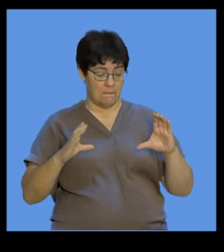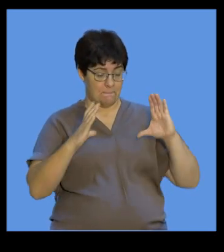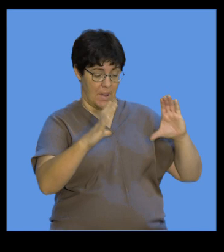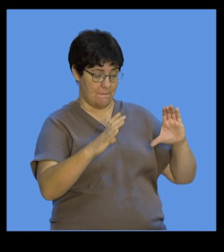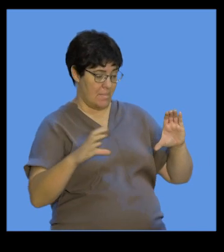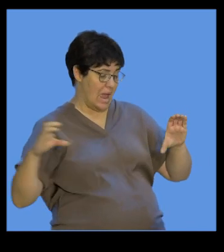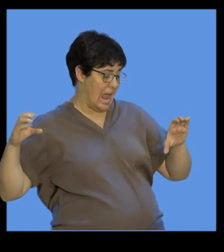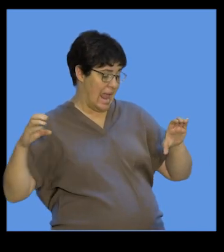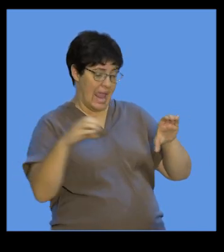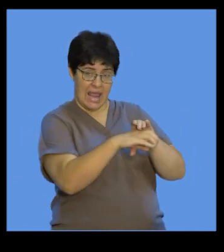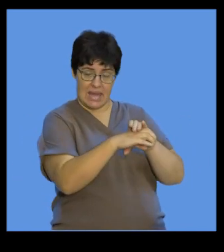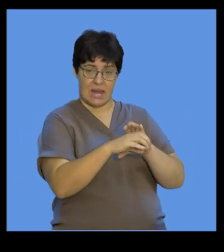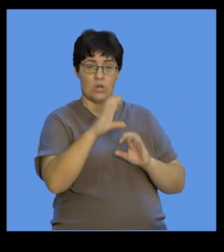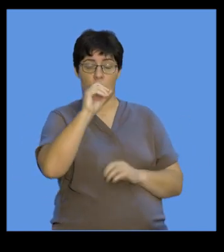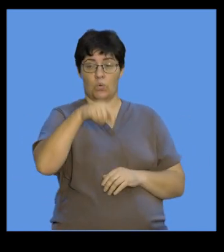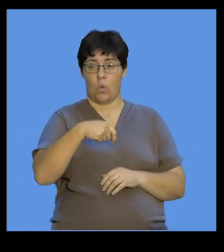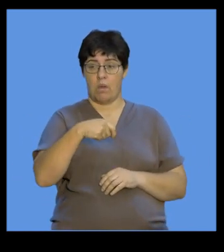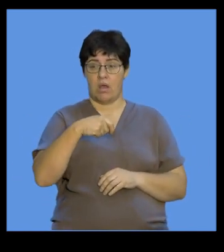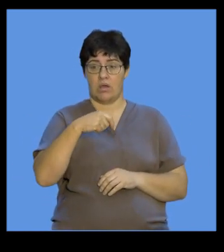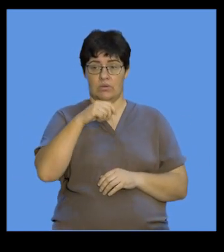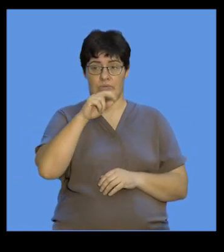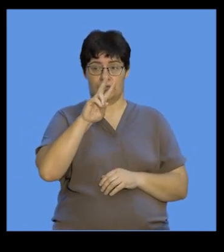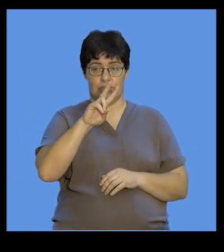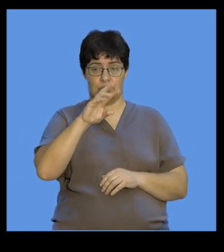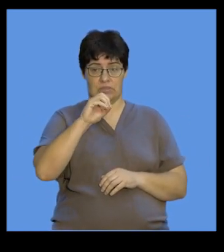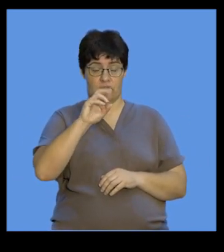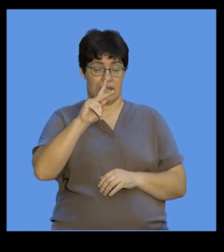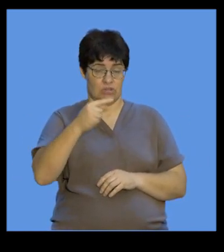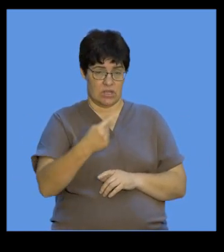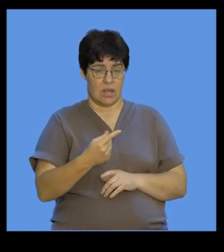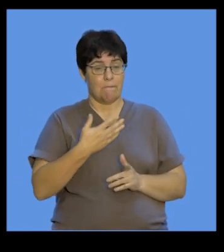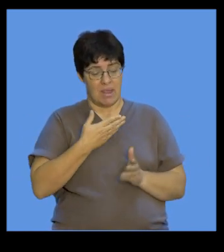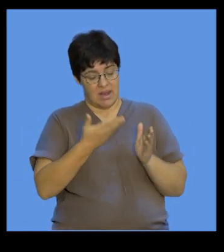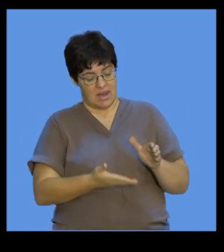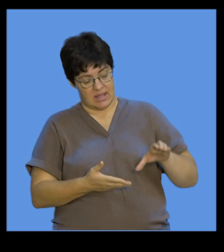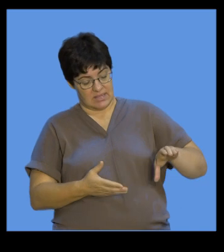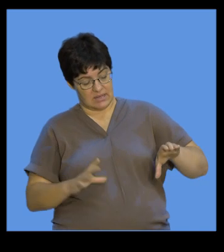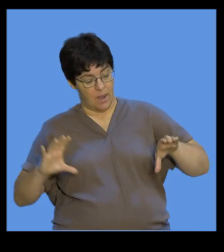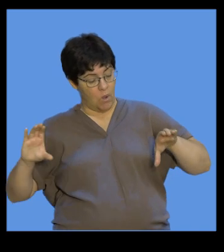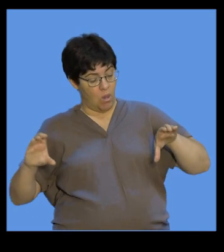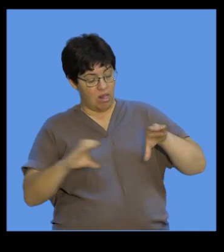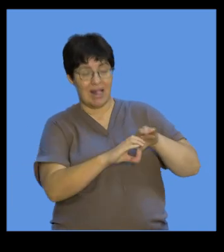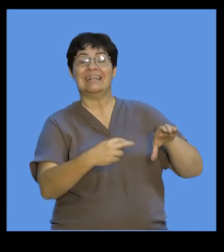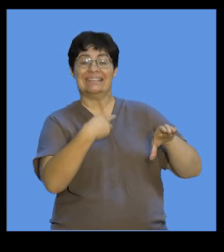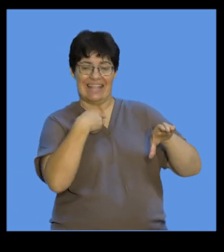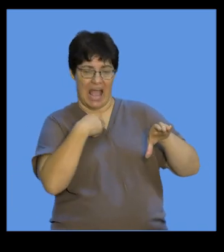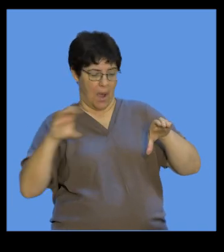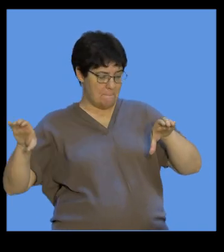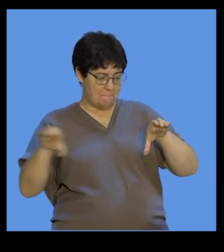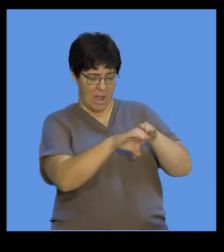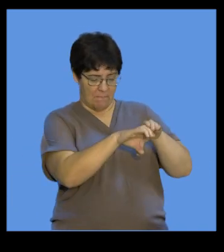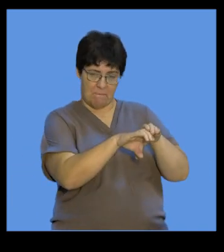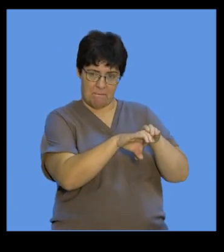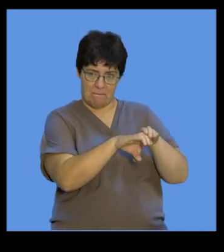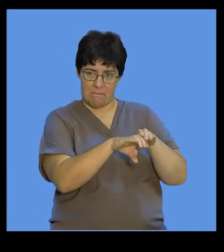0.2 kilograms, lying at rest on its side. The ball becomes stuck in the container, and the